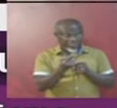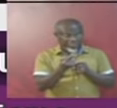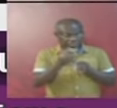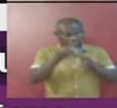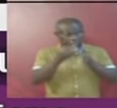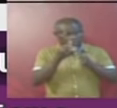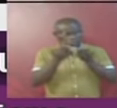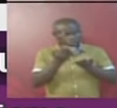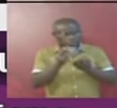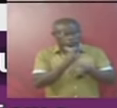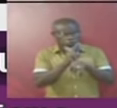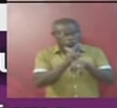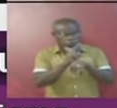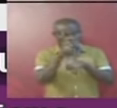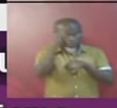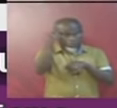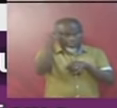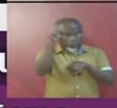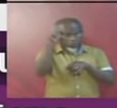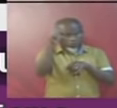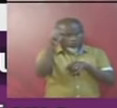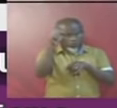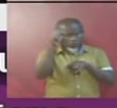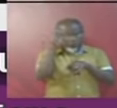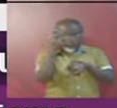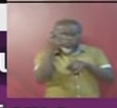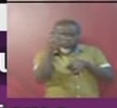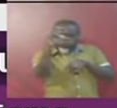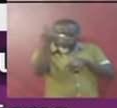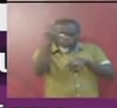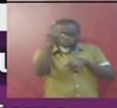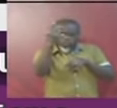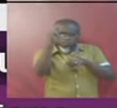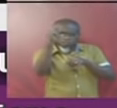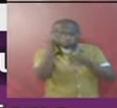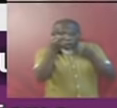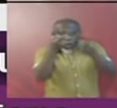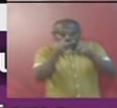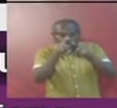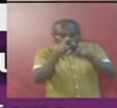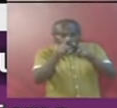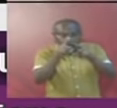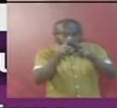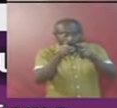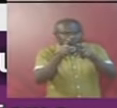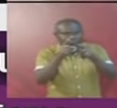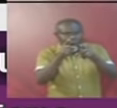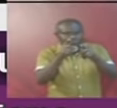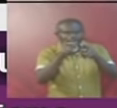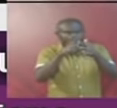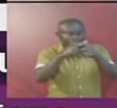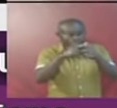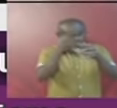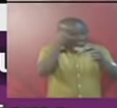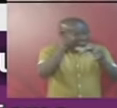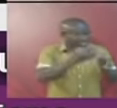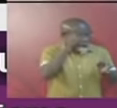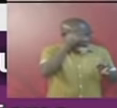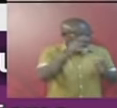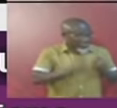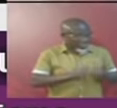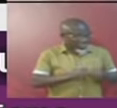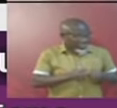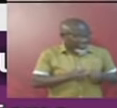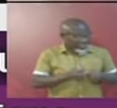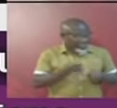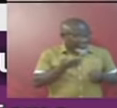and Tobago in terms of easing up of the measures of the lockdown for all businesses to reopen? Are you looking